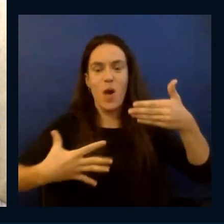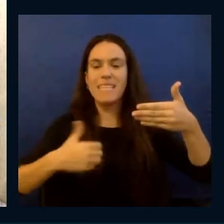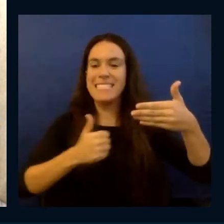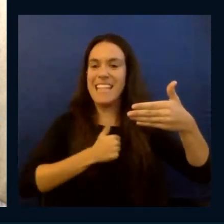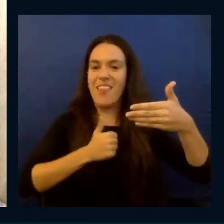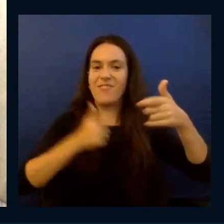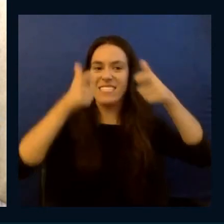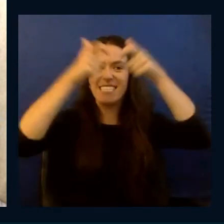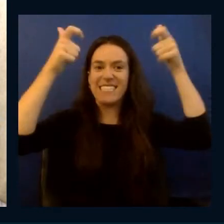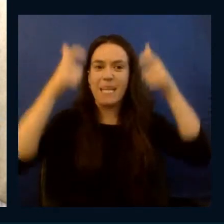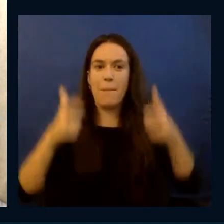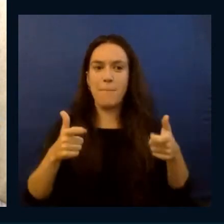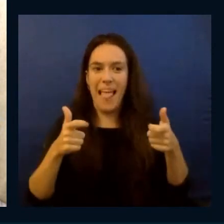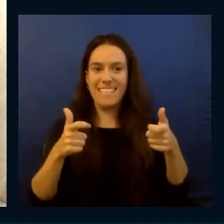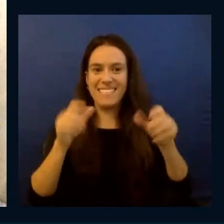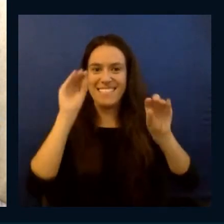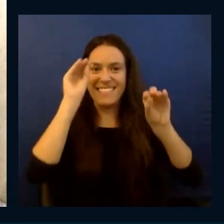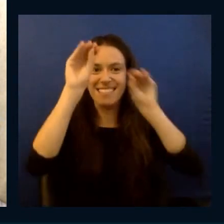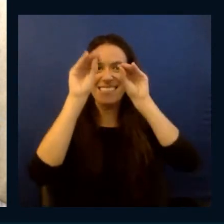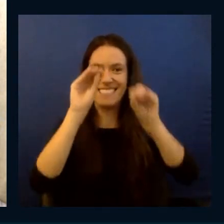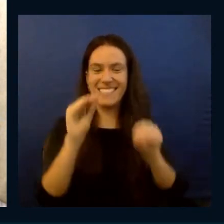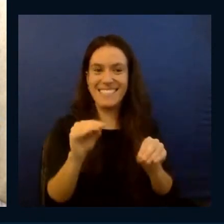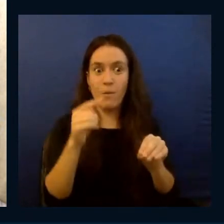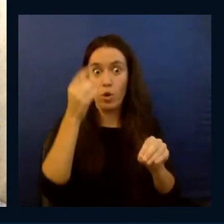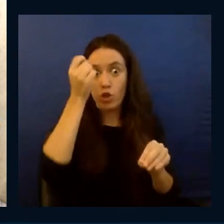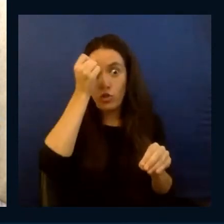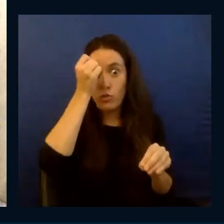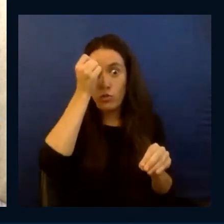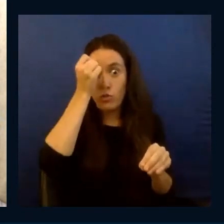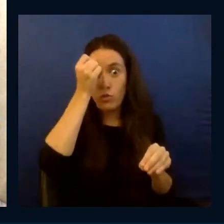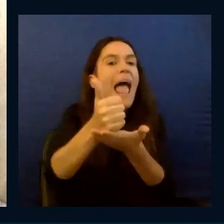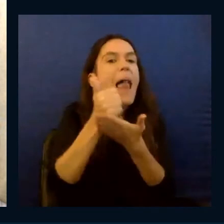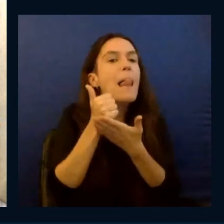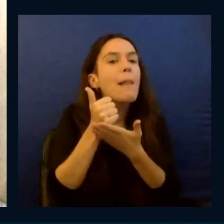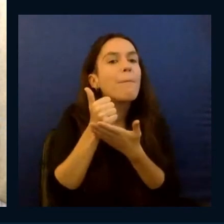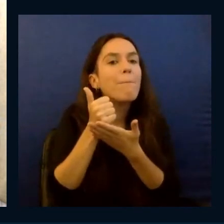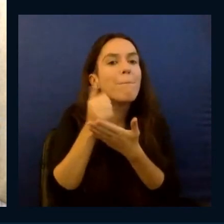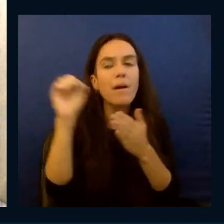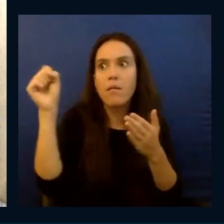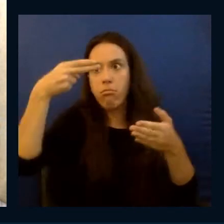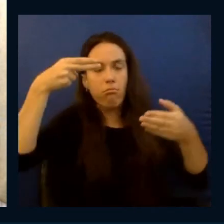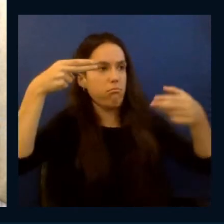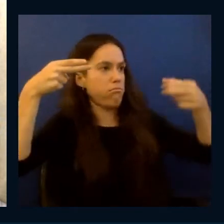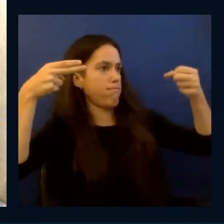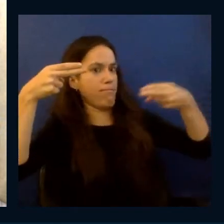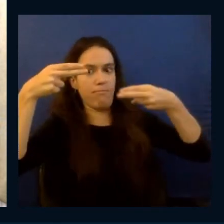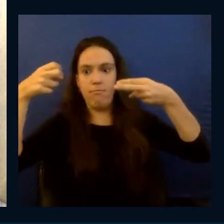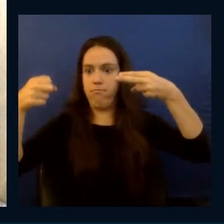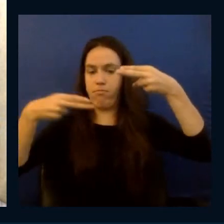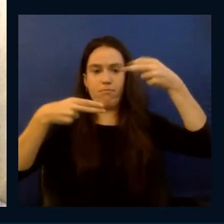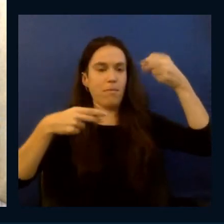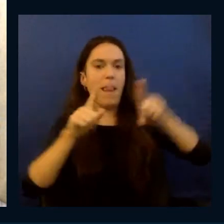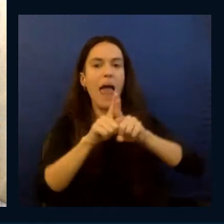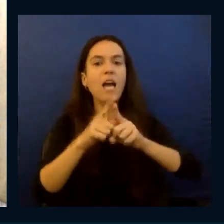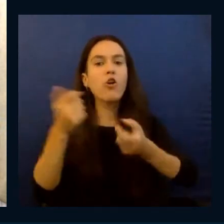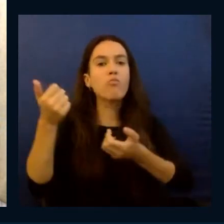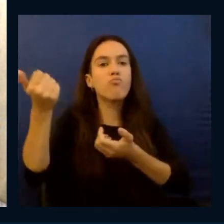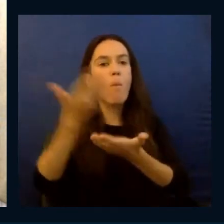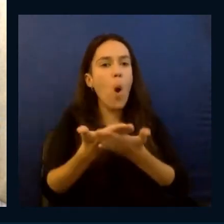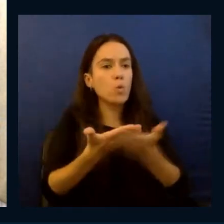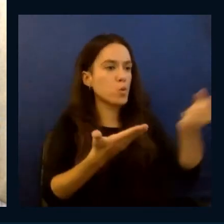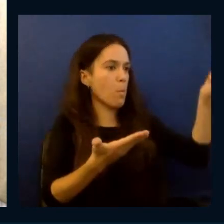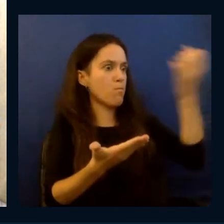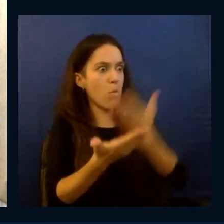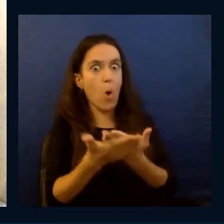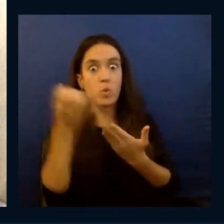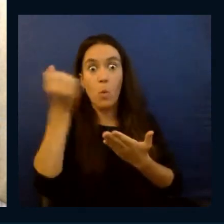the IntelliSense, it's so smart that it will actually help you construct a proper ARM for you, and it's really